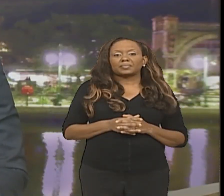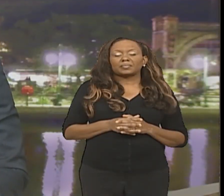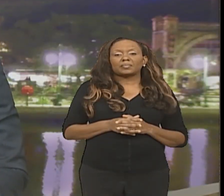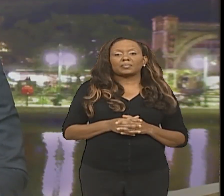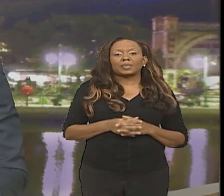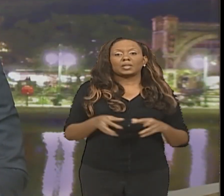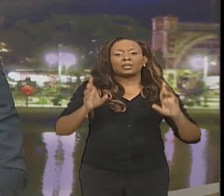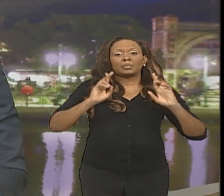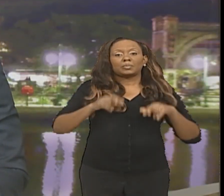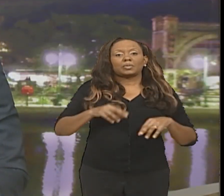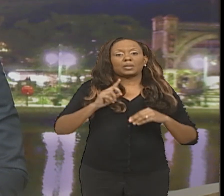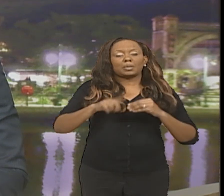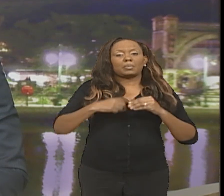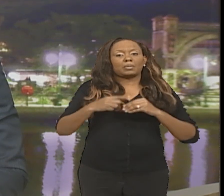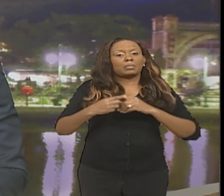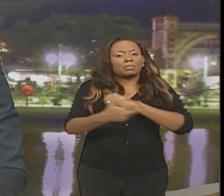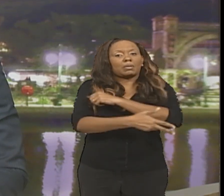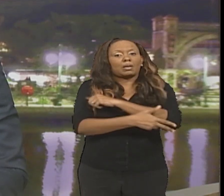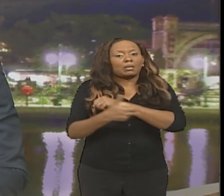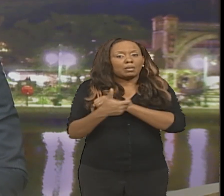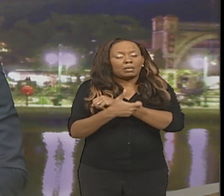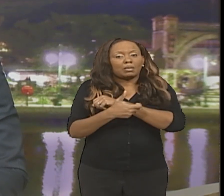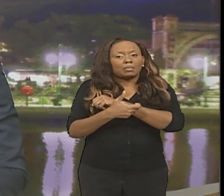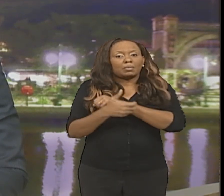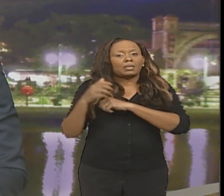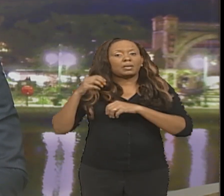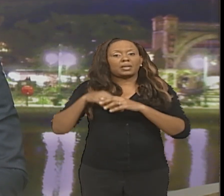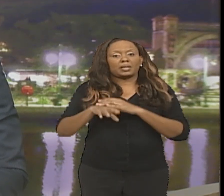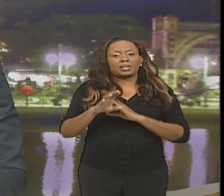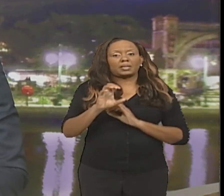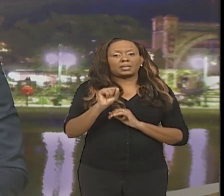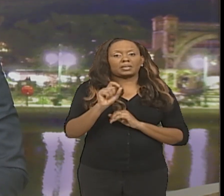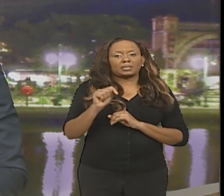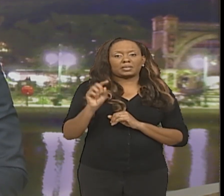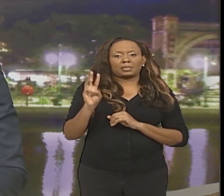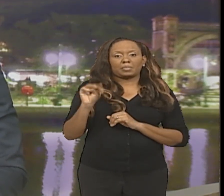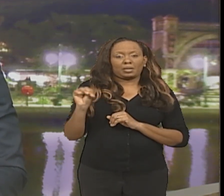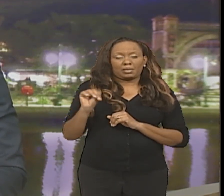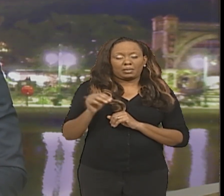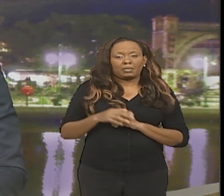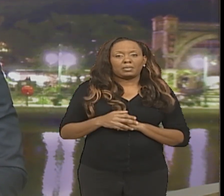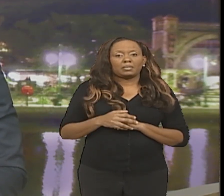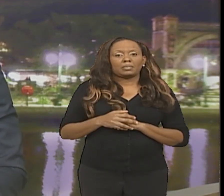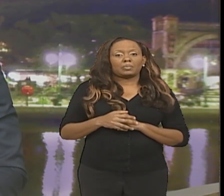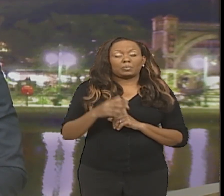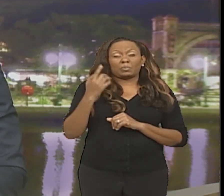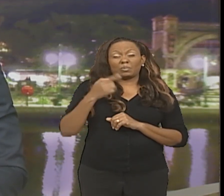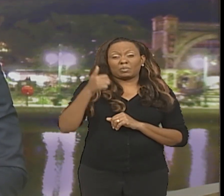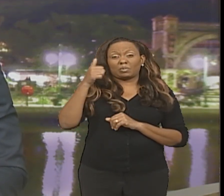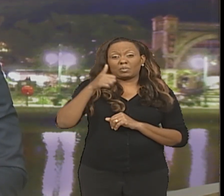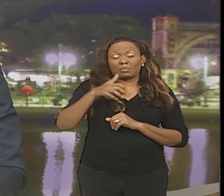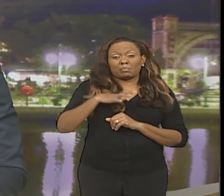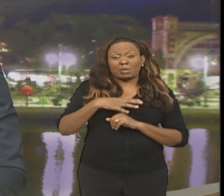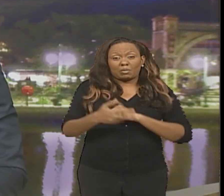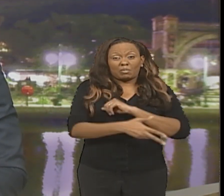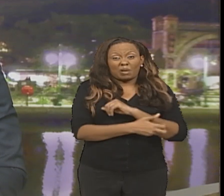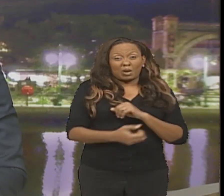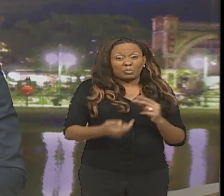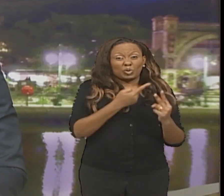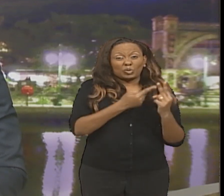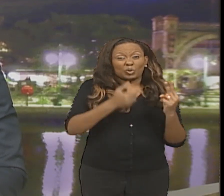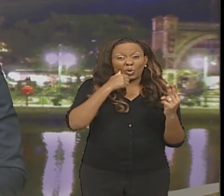Meanwhile, there are reports of an armed robbery at Richmond Road, St. Michael. According to lawmen, a lone gunman robbed 2 women